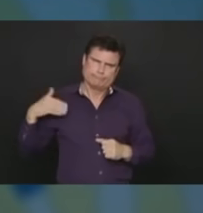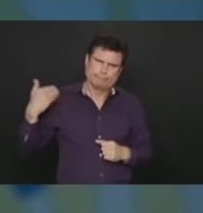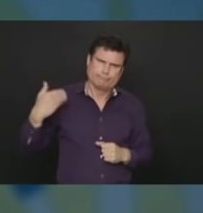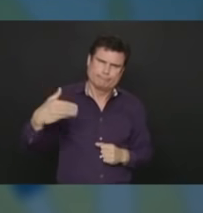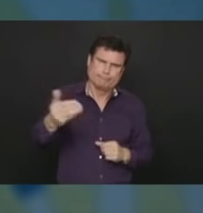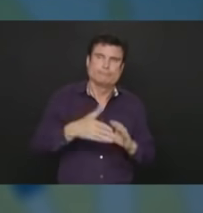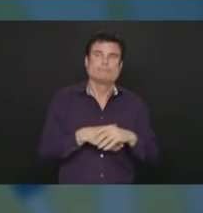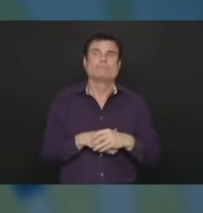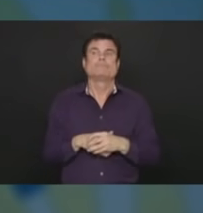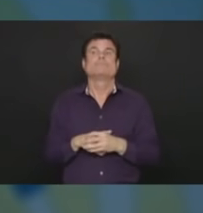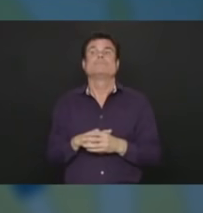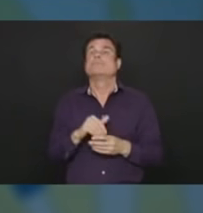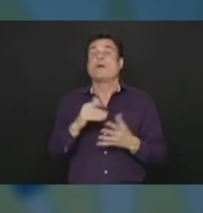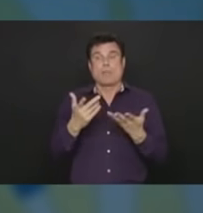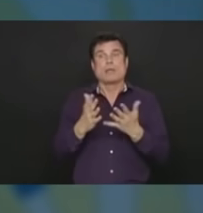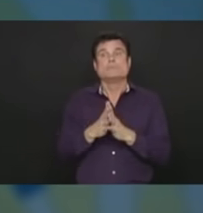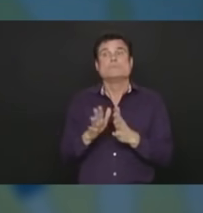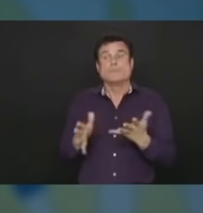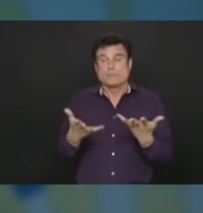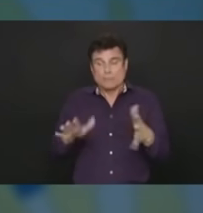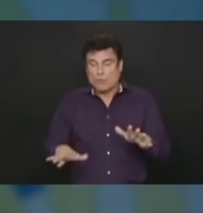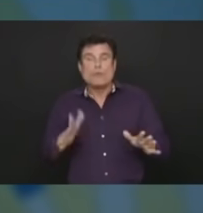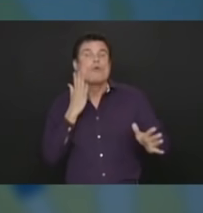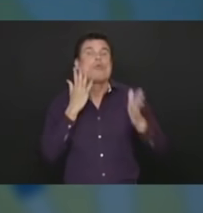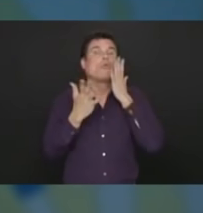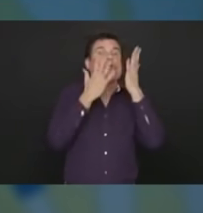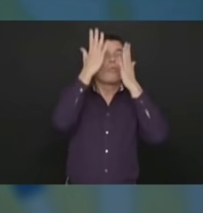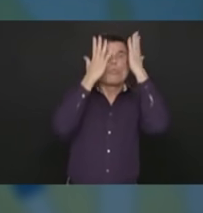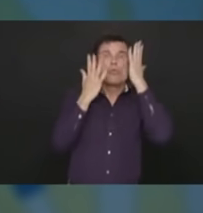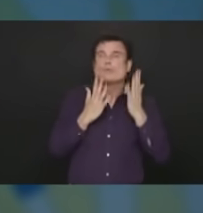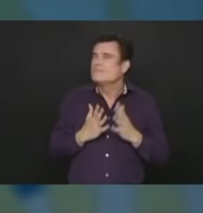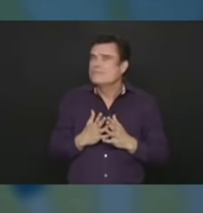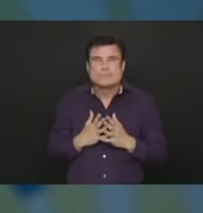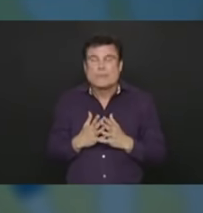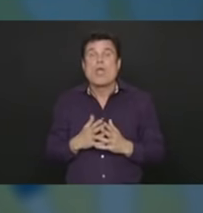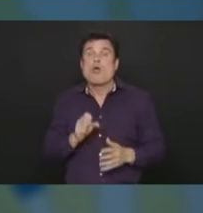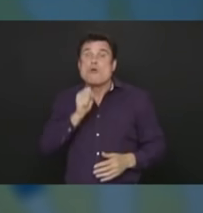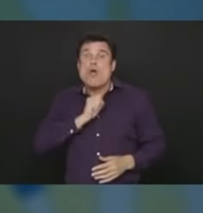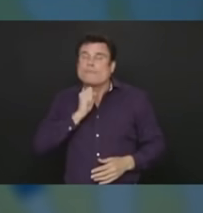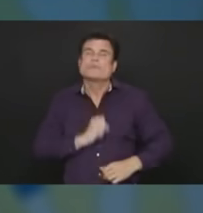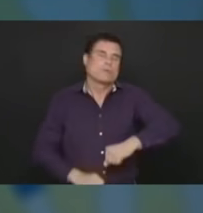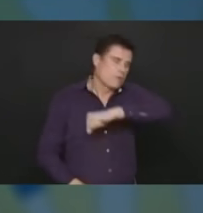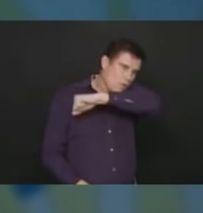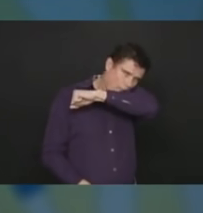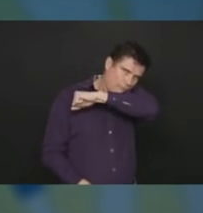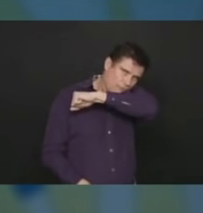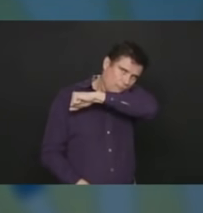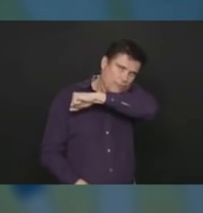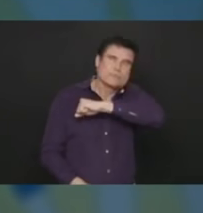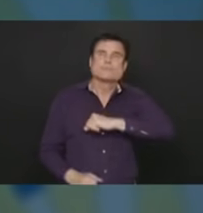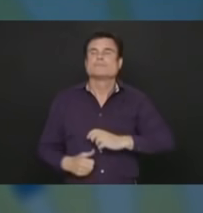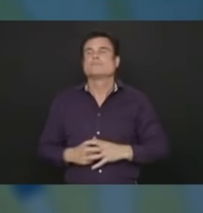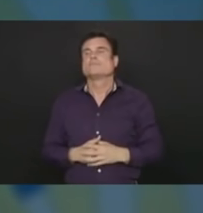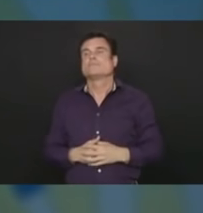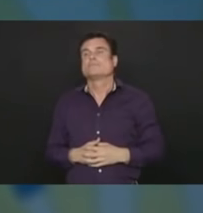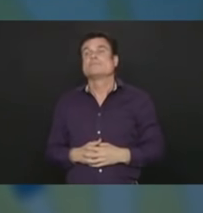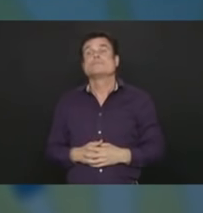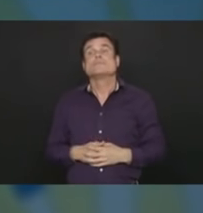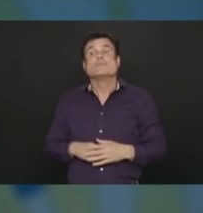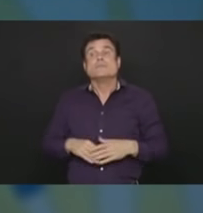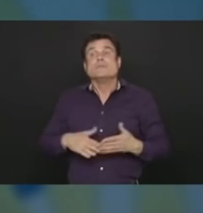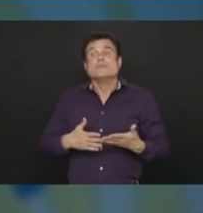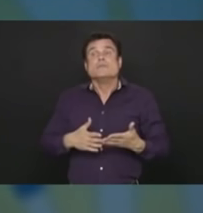that has to be our new normal forever. But really important in the coming days and months is how we